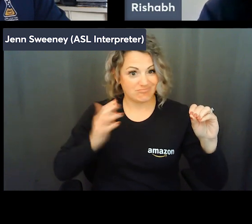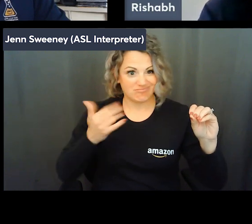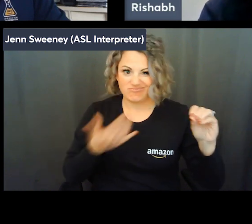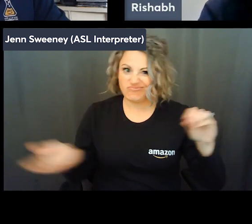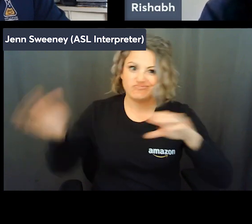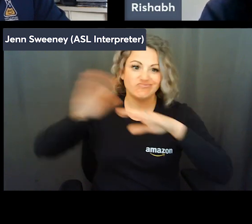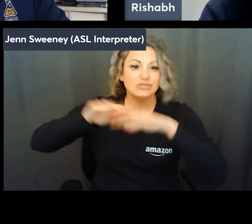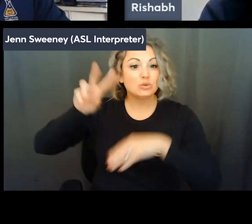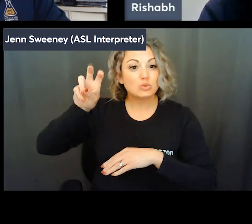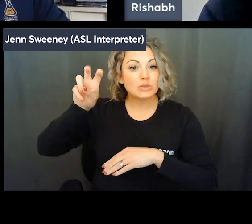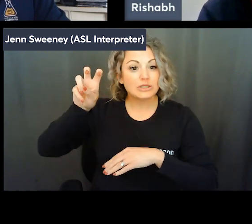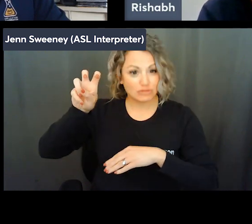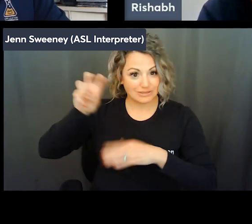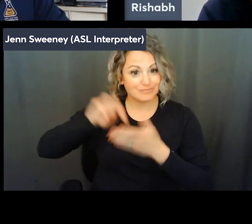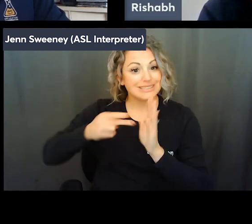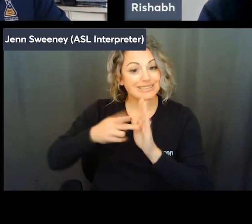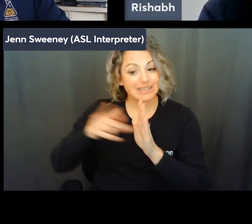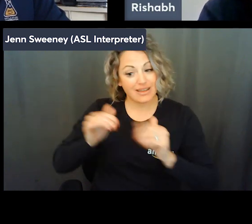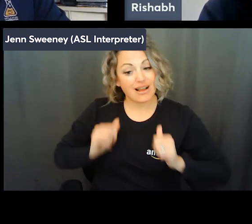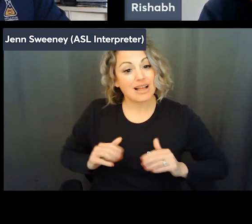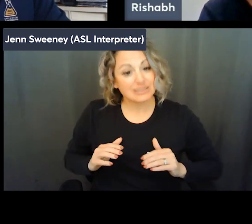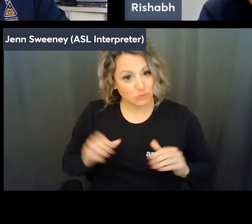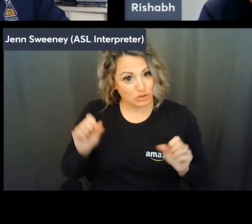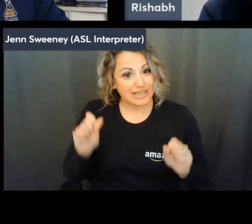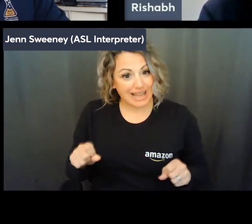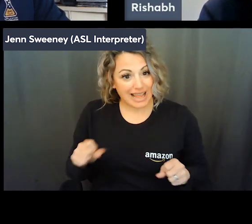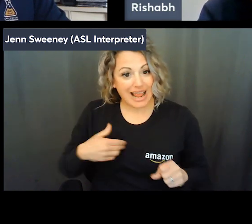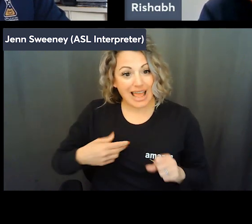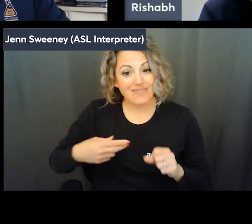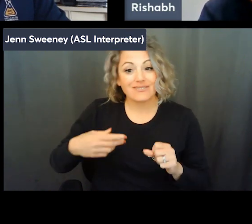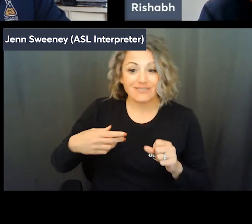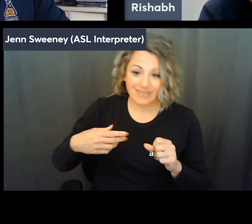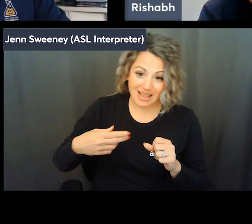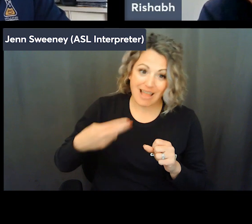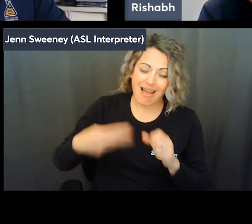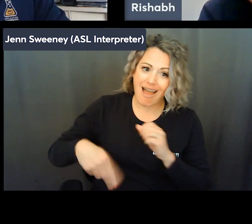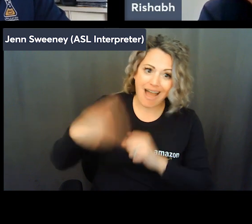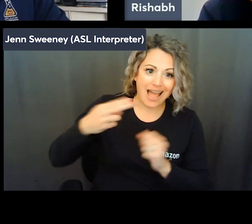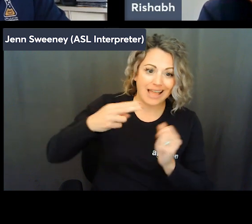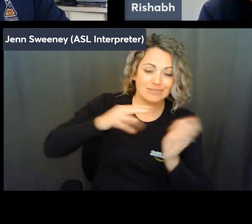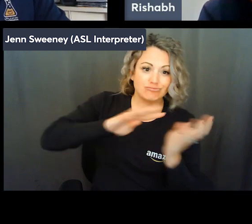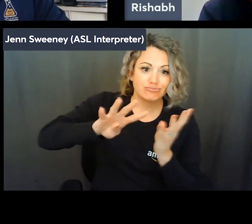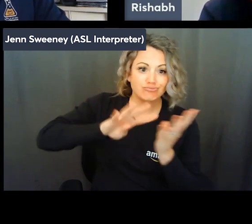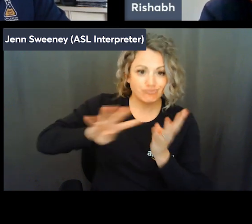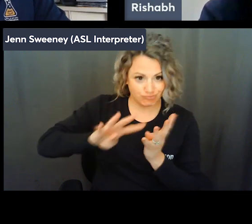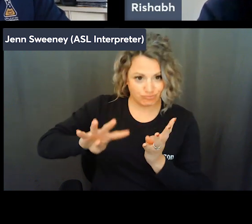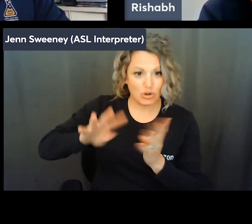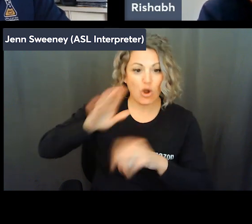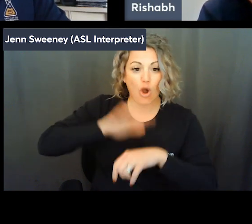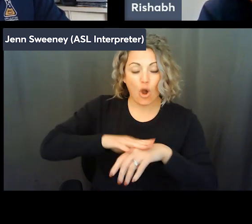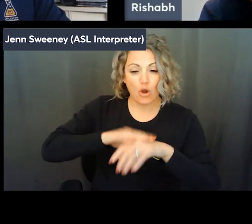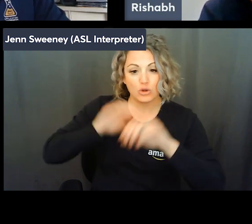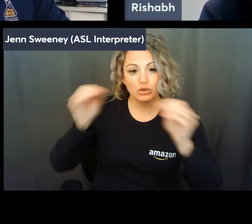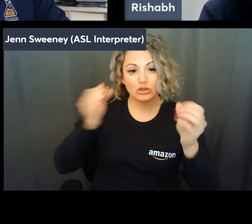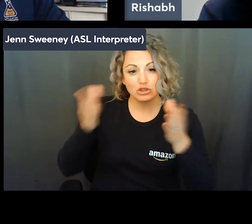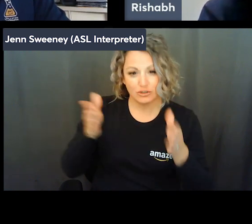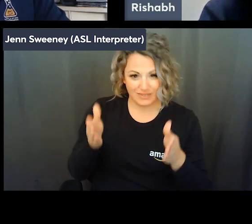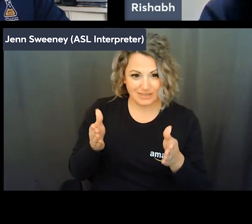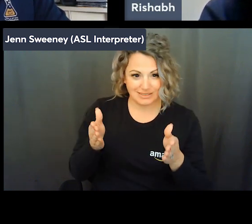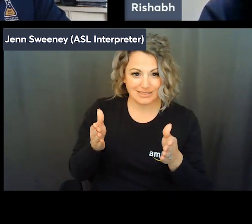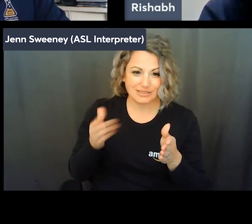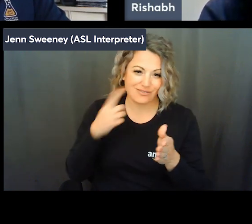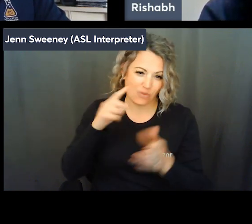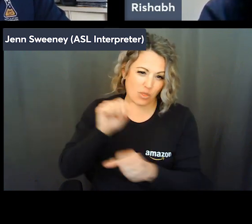means that customers can bring in high throughput, high traffic workloads on serverless inference, more peaky workloads,